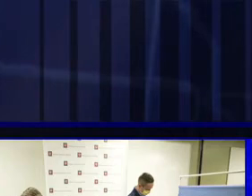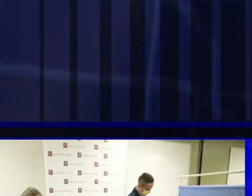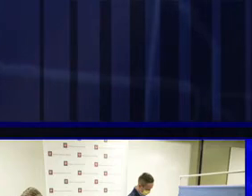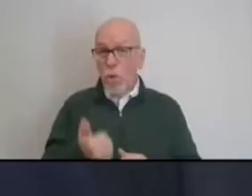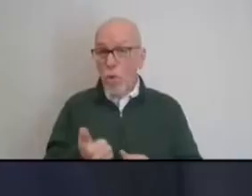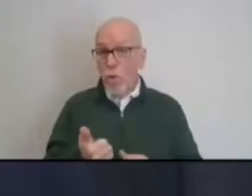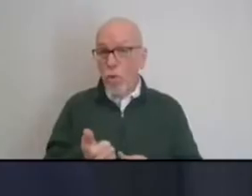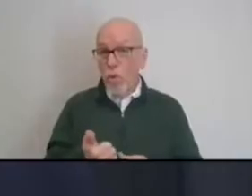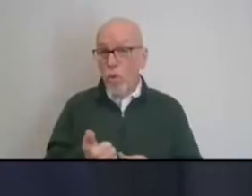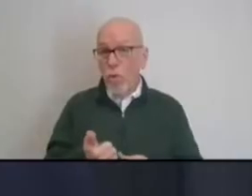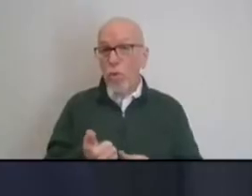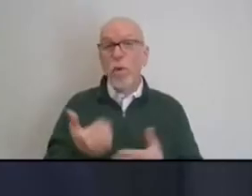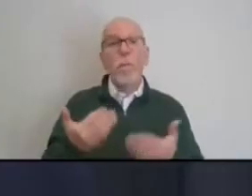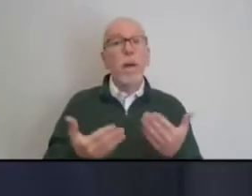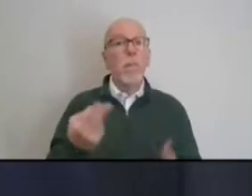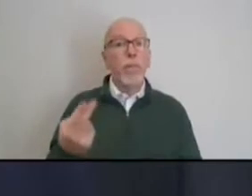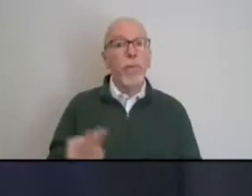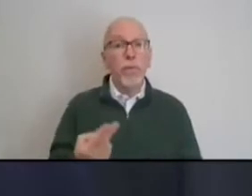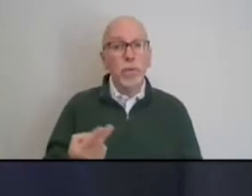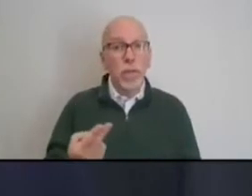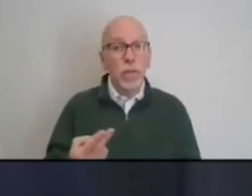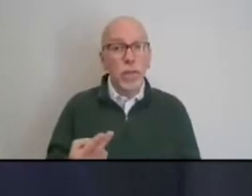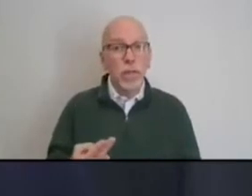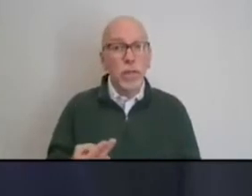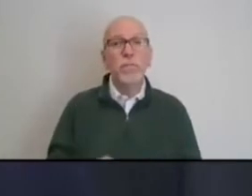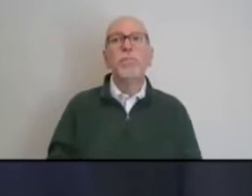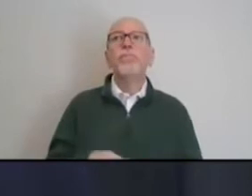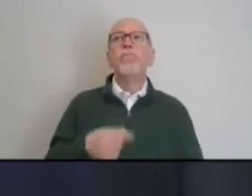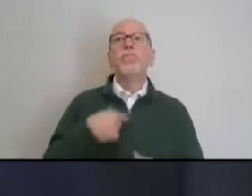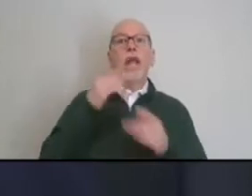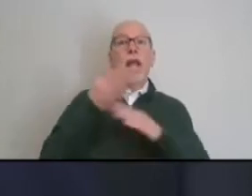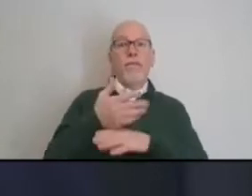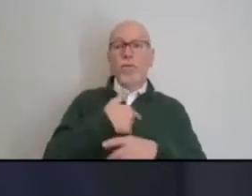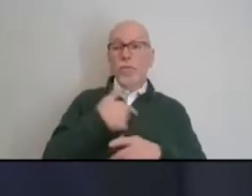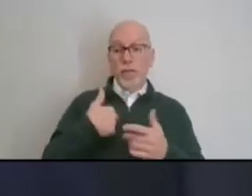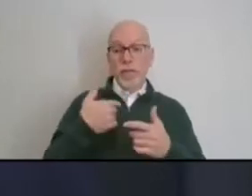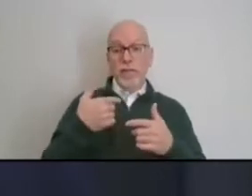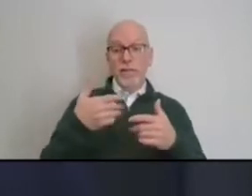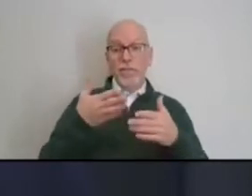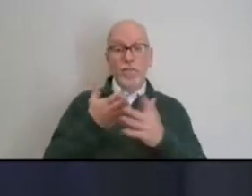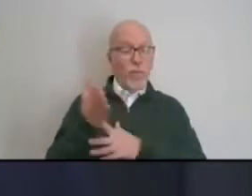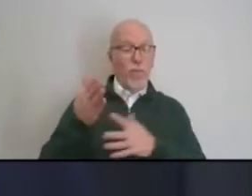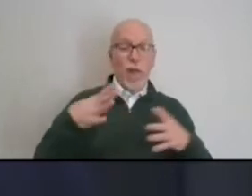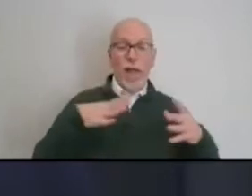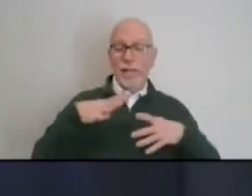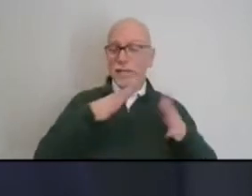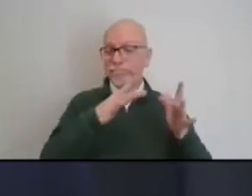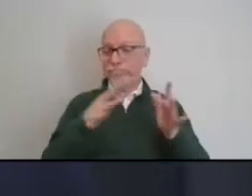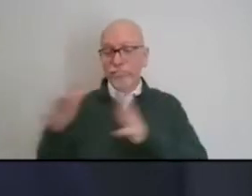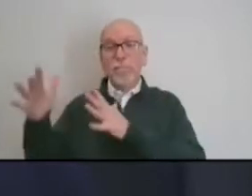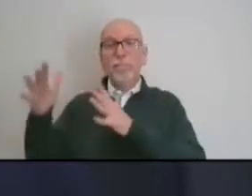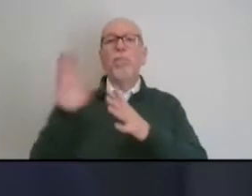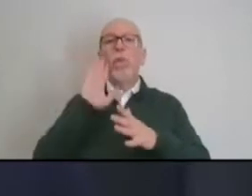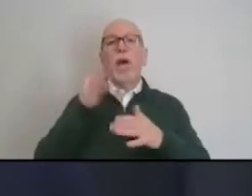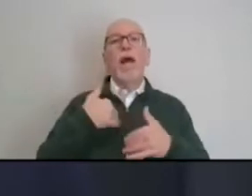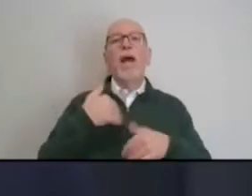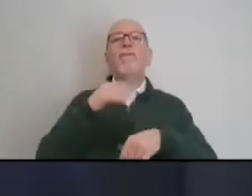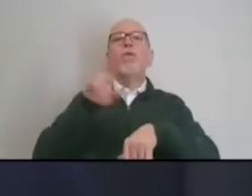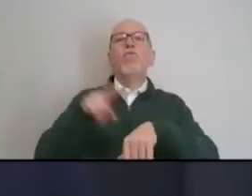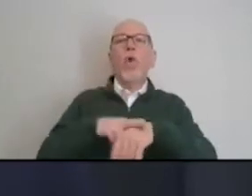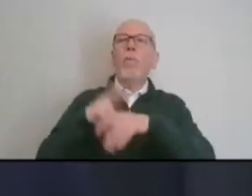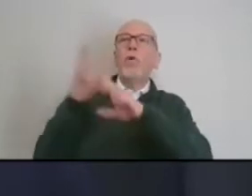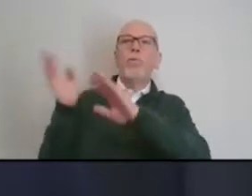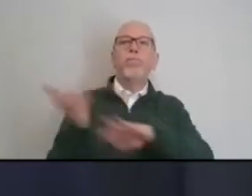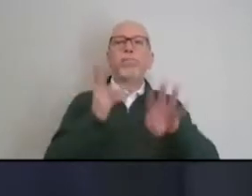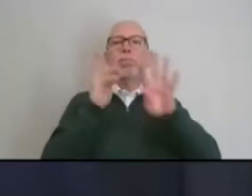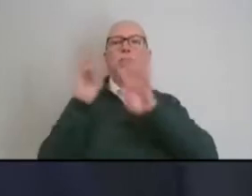time. And then we expect that after we get through these couple of holidays, we'll have a regular cadence of orders. And as we get